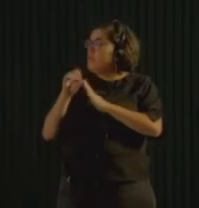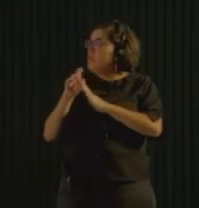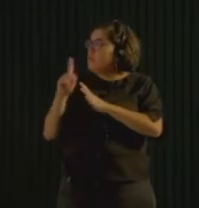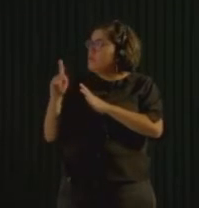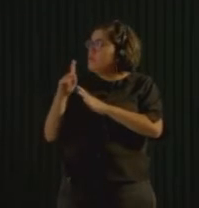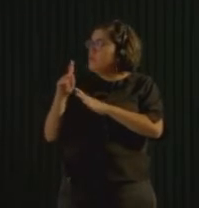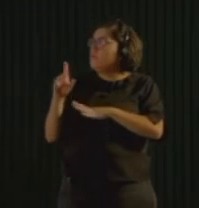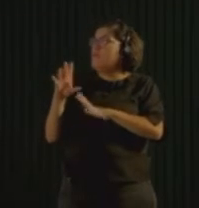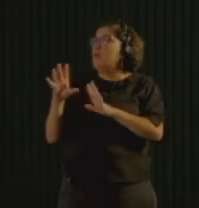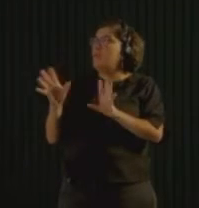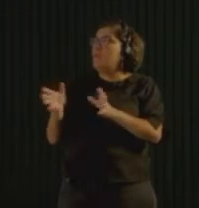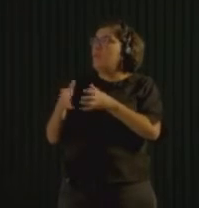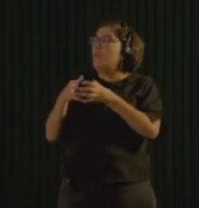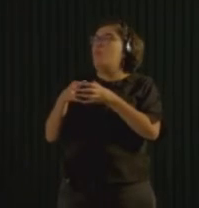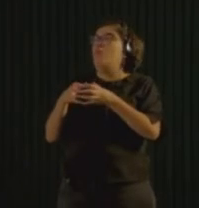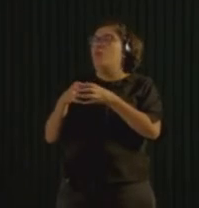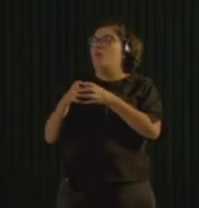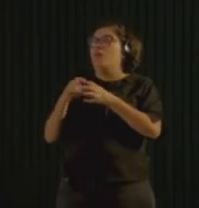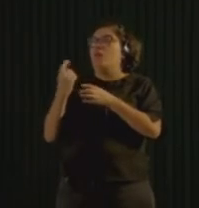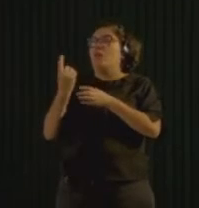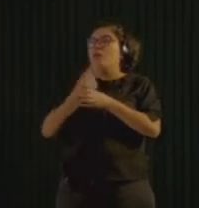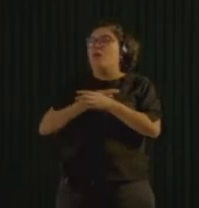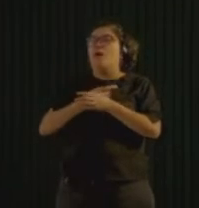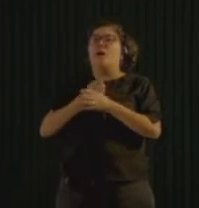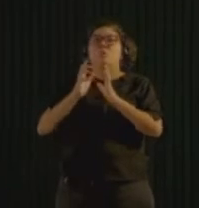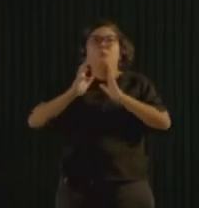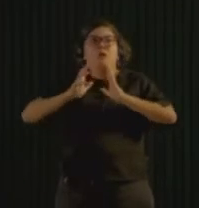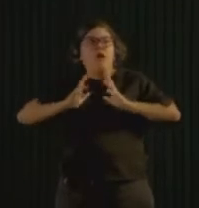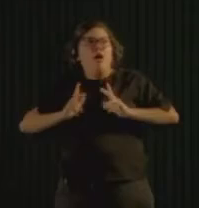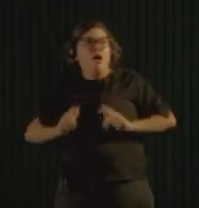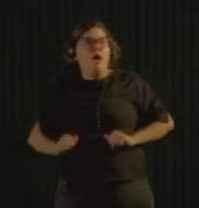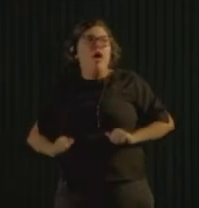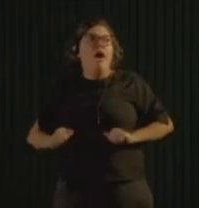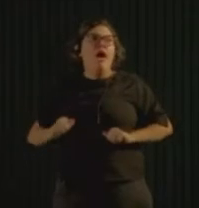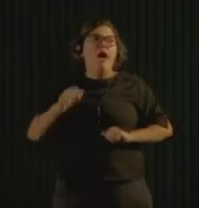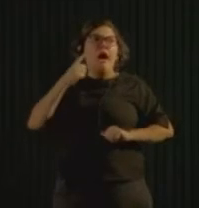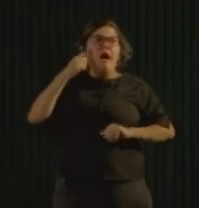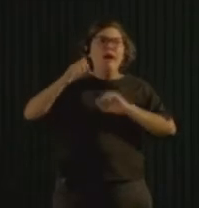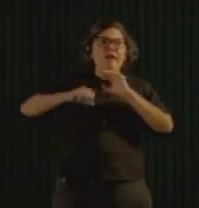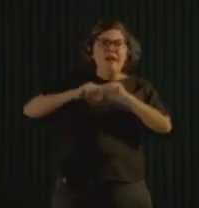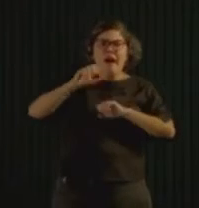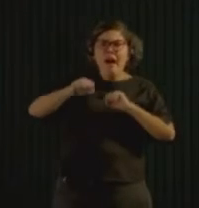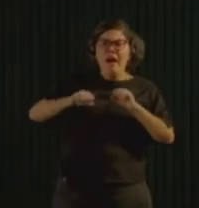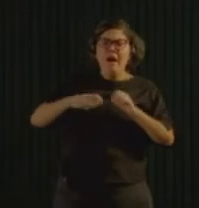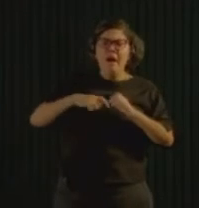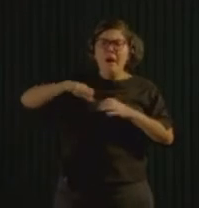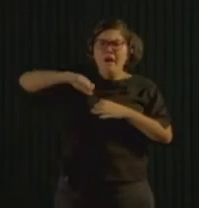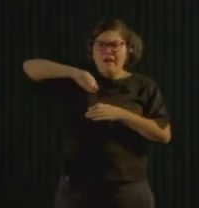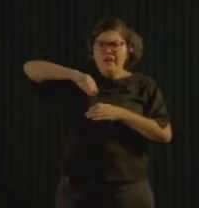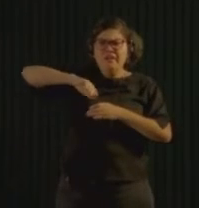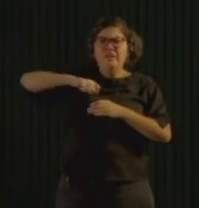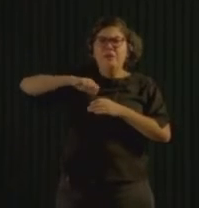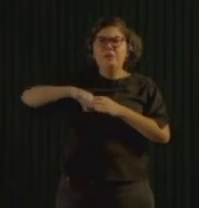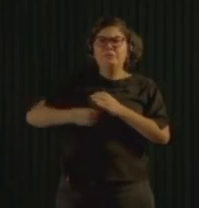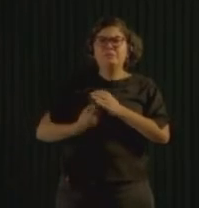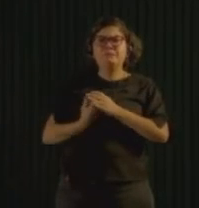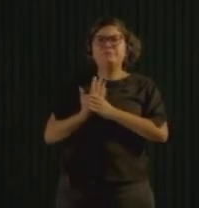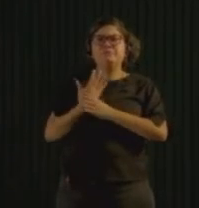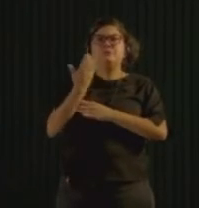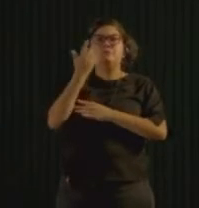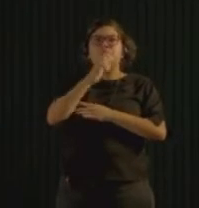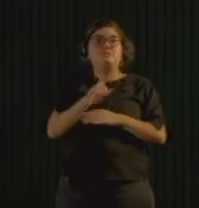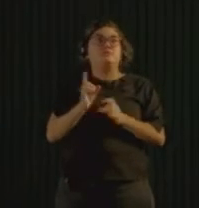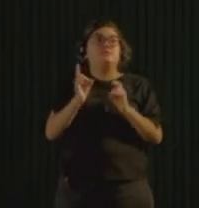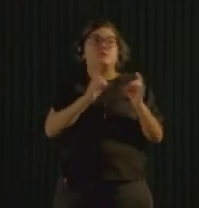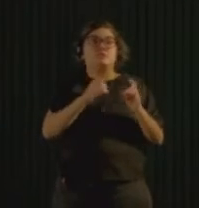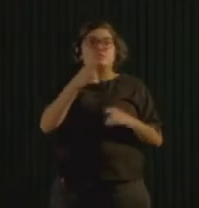it, clean it, it gets professionally filled and then sold to another consumer. In fact, Loop is like how Germany manages its beverage system, or